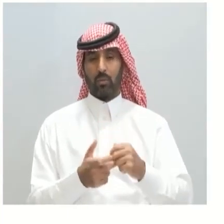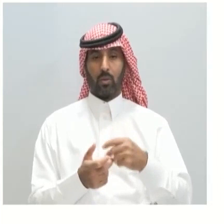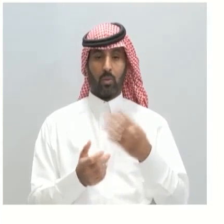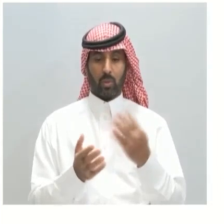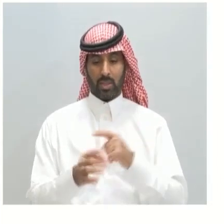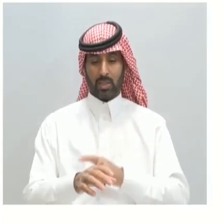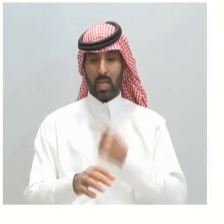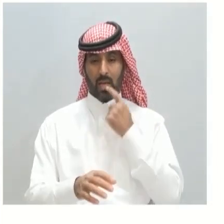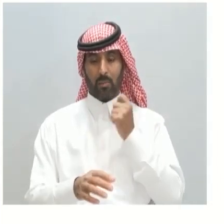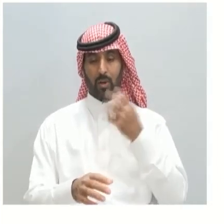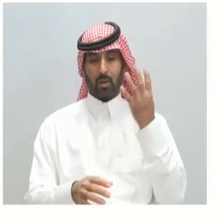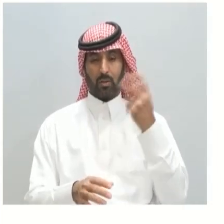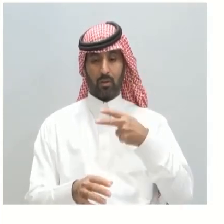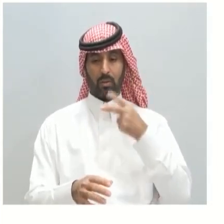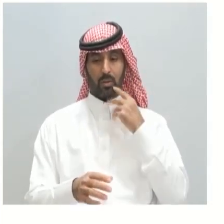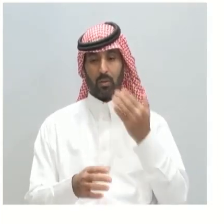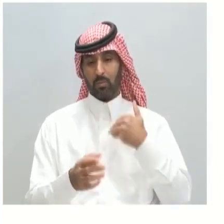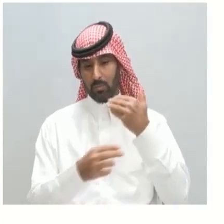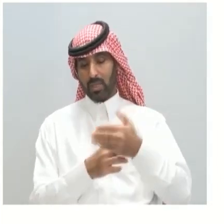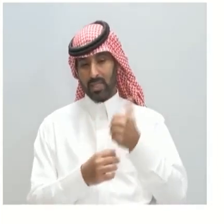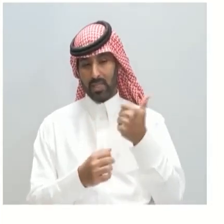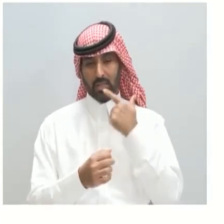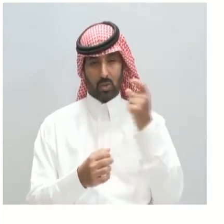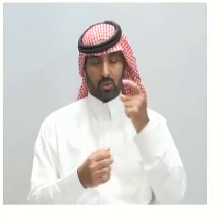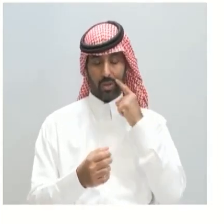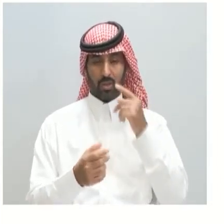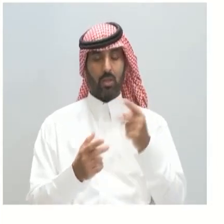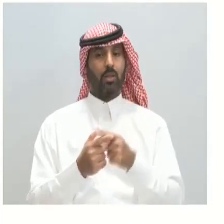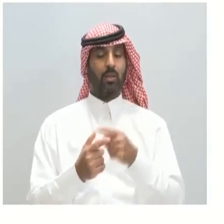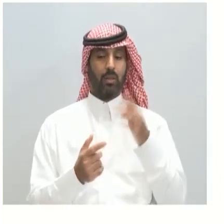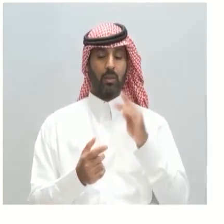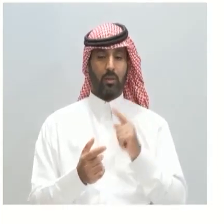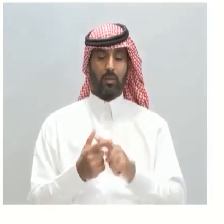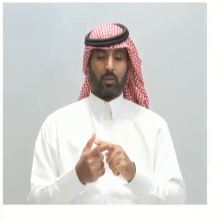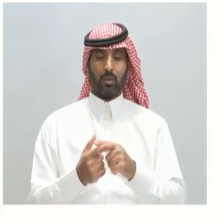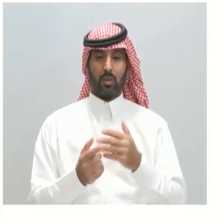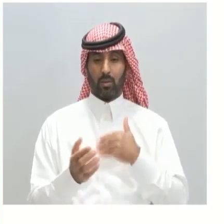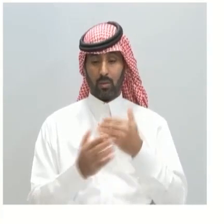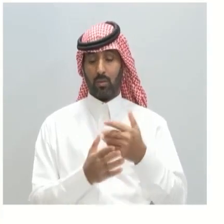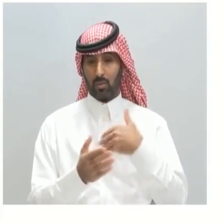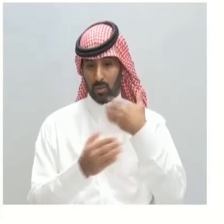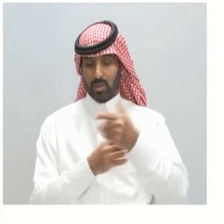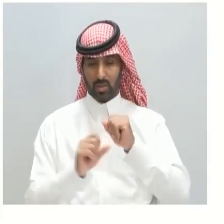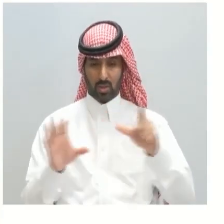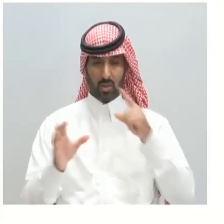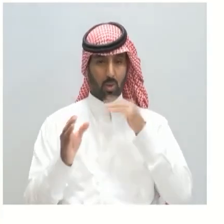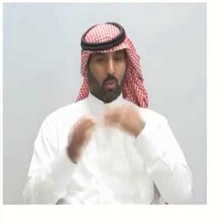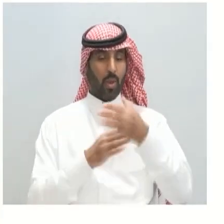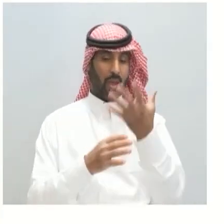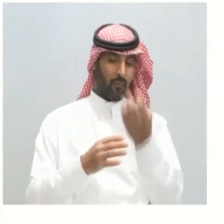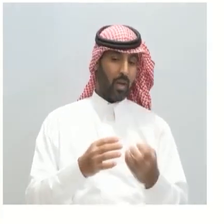and married 6 months later. Number seven, we're going on a vacation next week. We're about